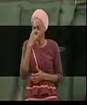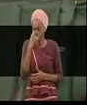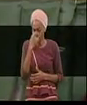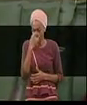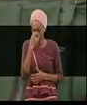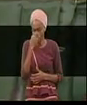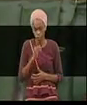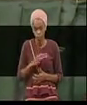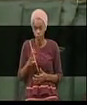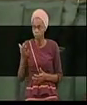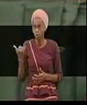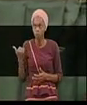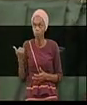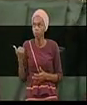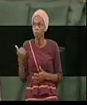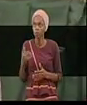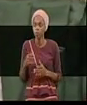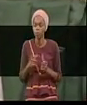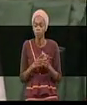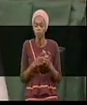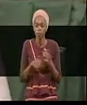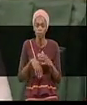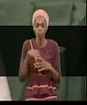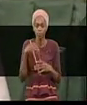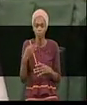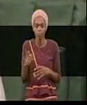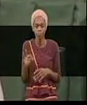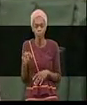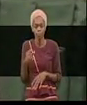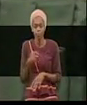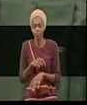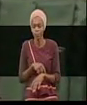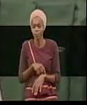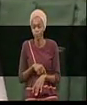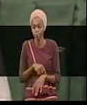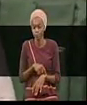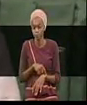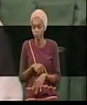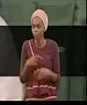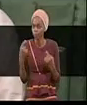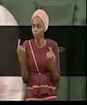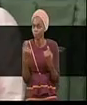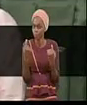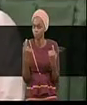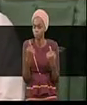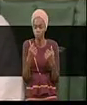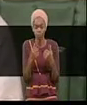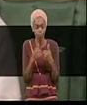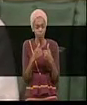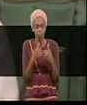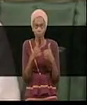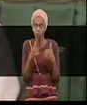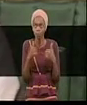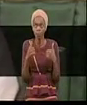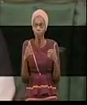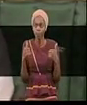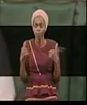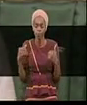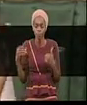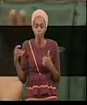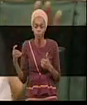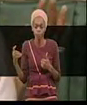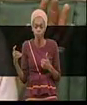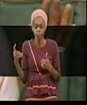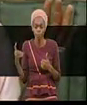blind, I was running out of time. Sin separated,